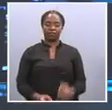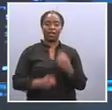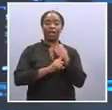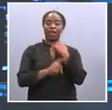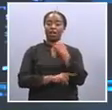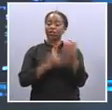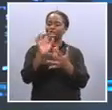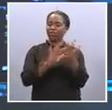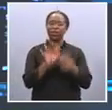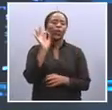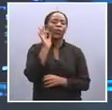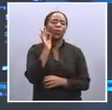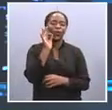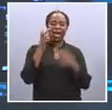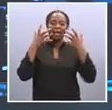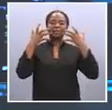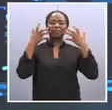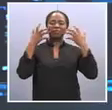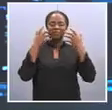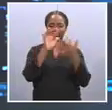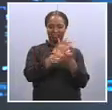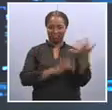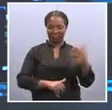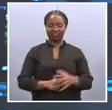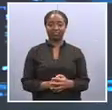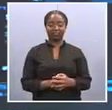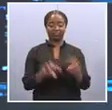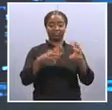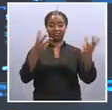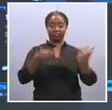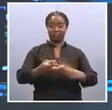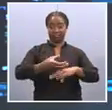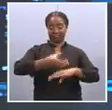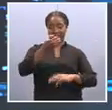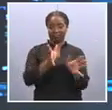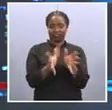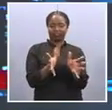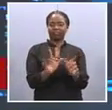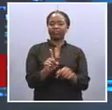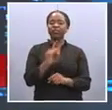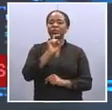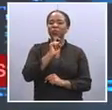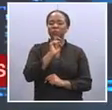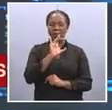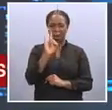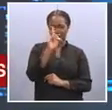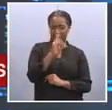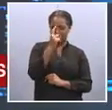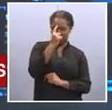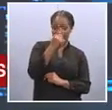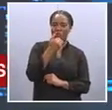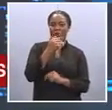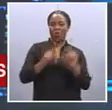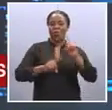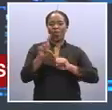Finally, here's a cute animal story to end off the work week. Soccer World Cups have become famous for using animals to predict winners, and for